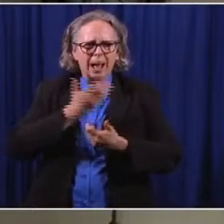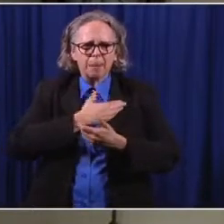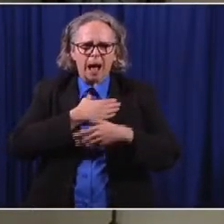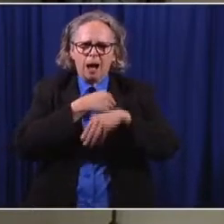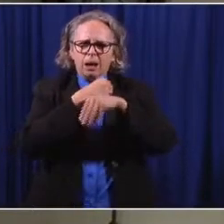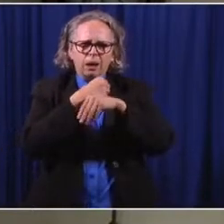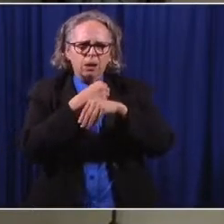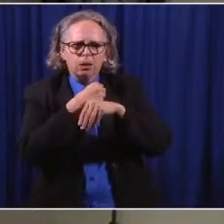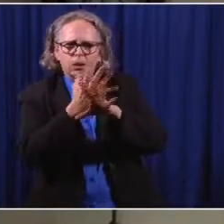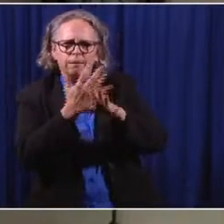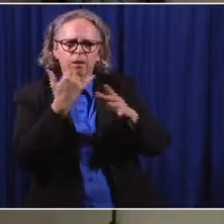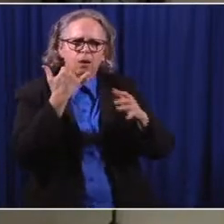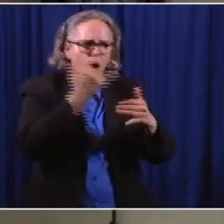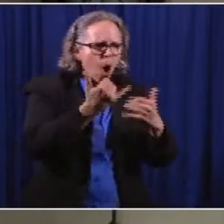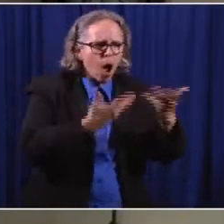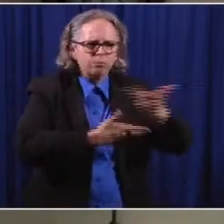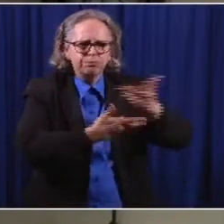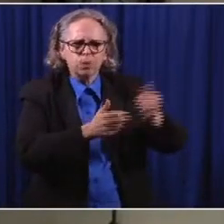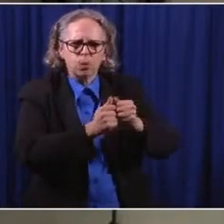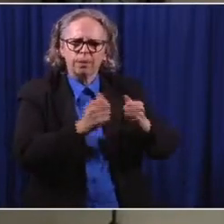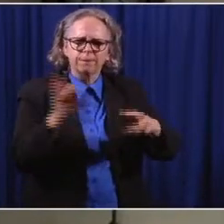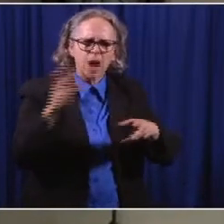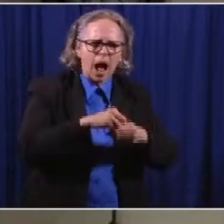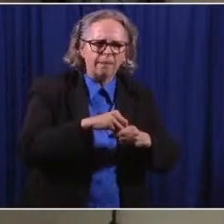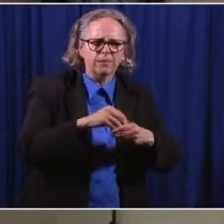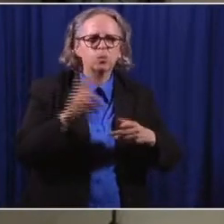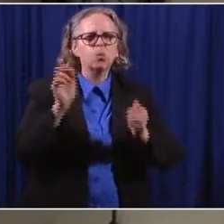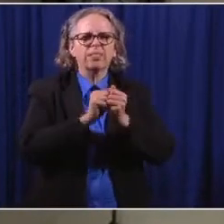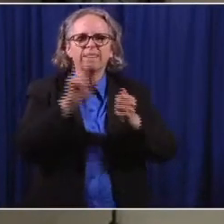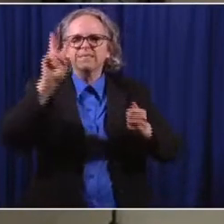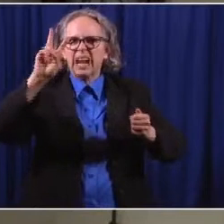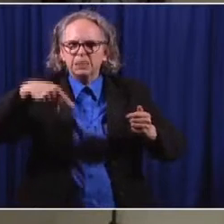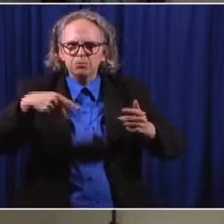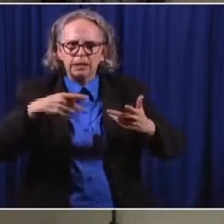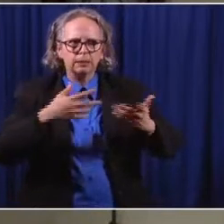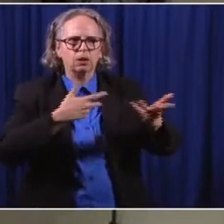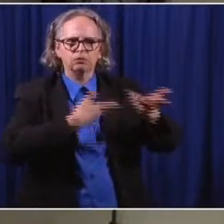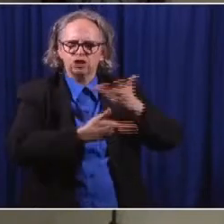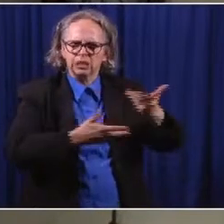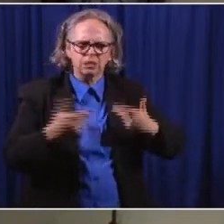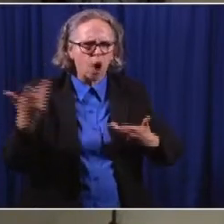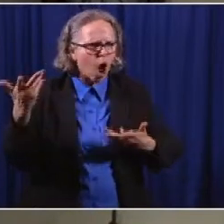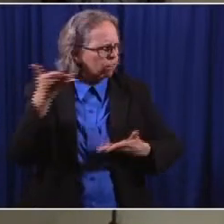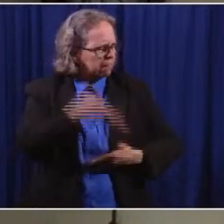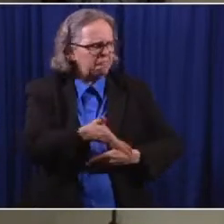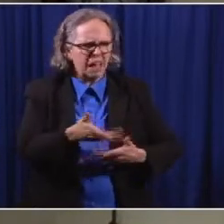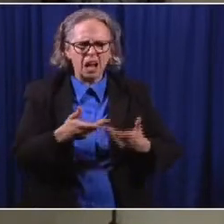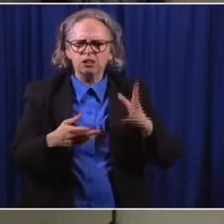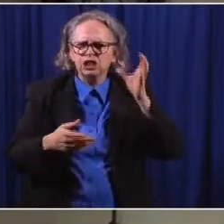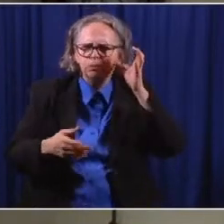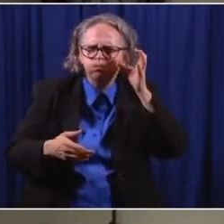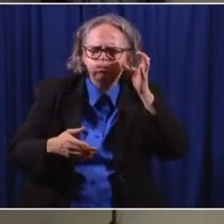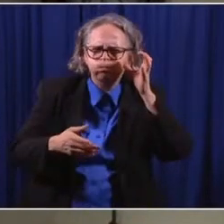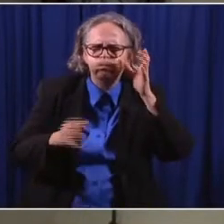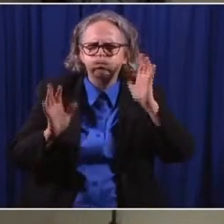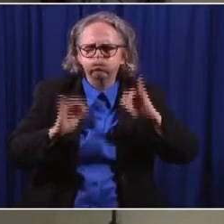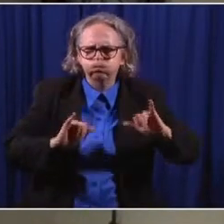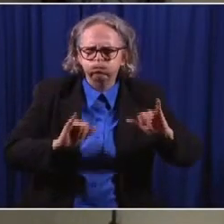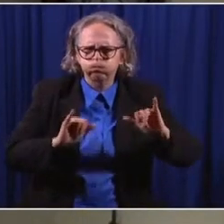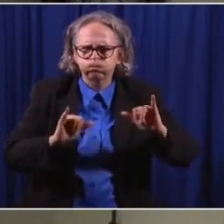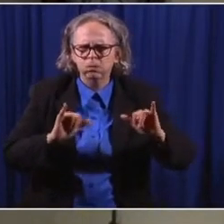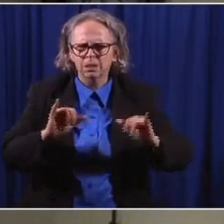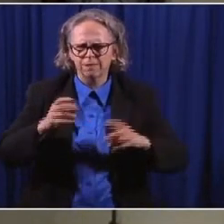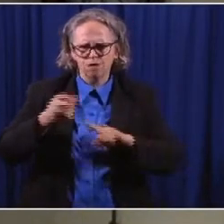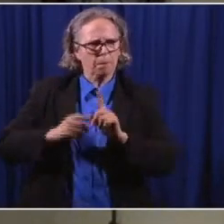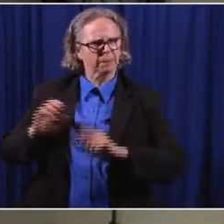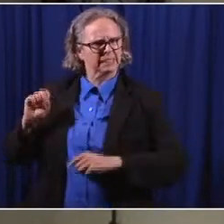with the vice president and the White House team. She's listening to those calls too in South Carolina. So, I mean, she's been